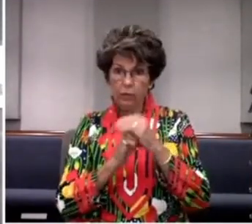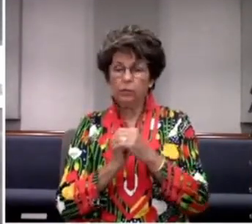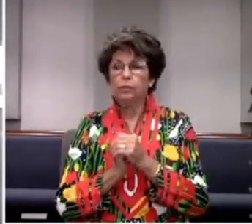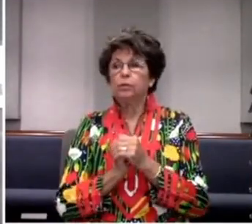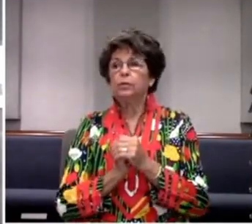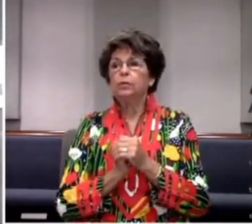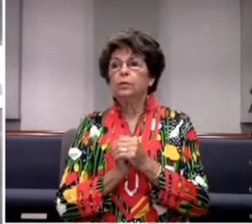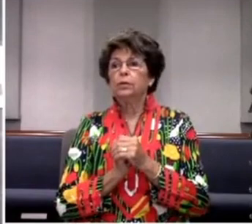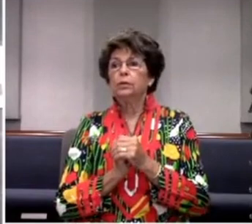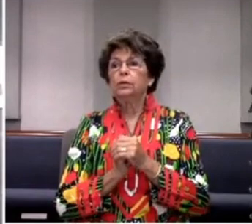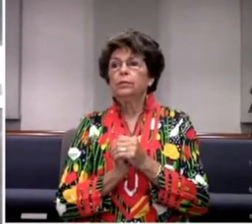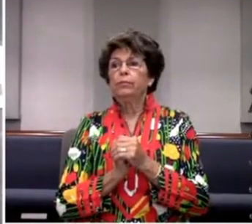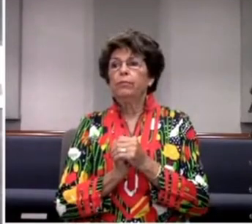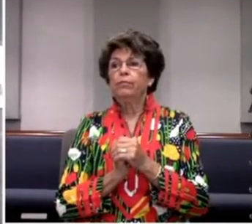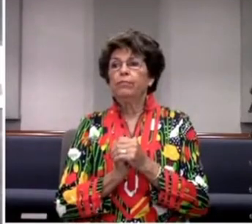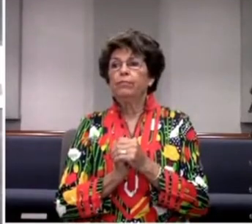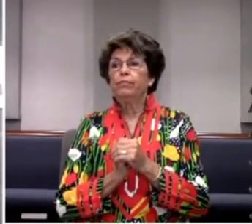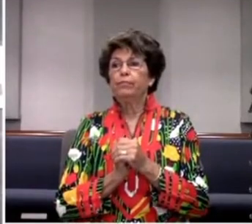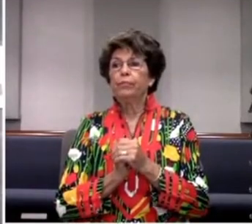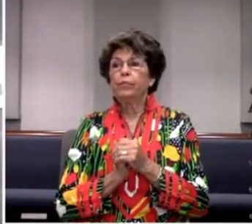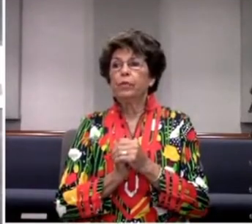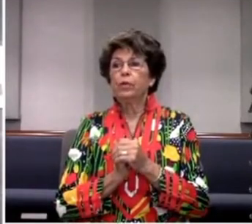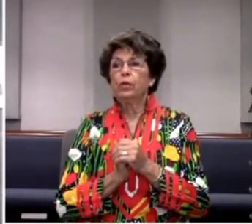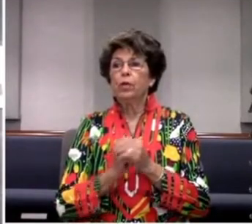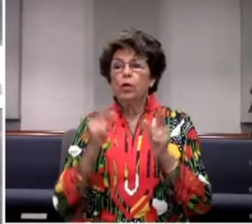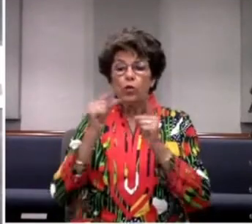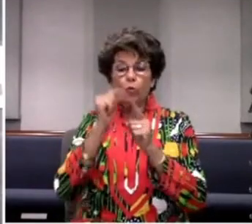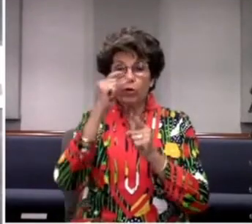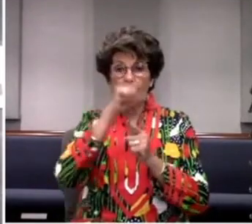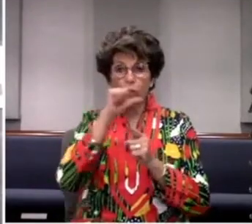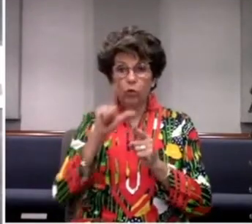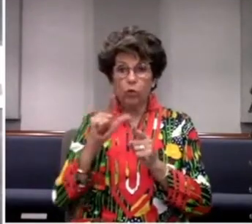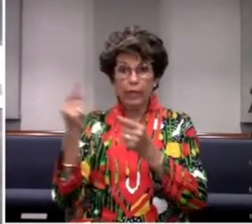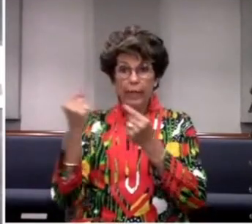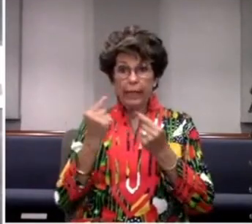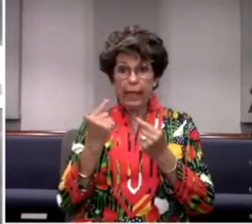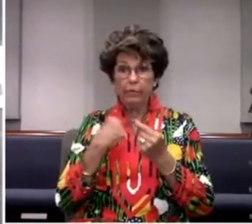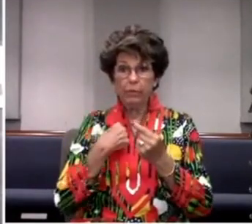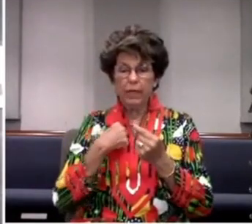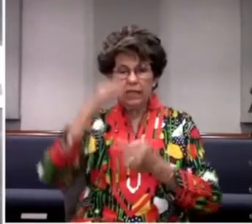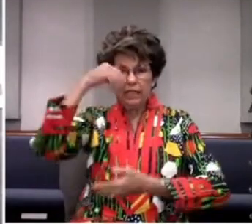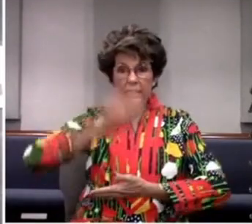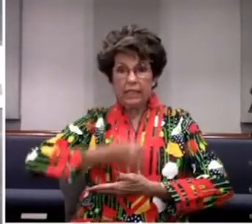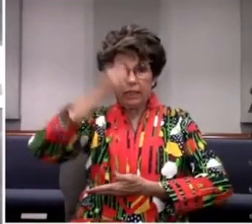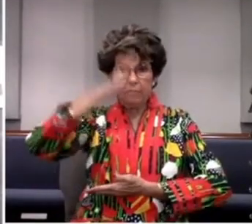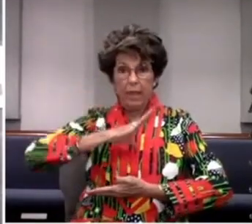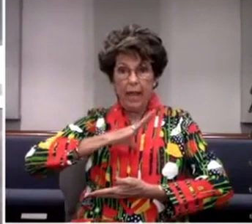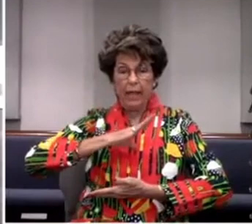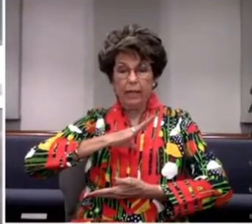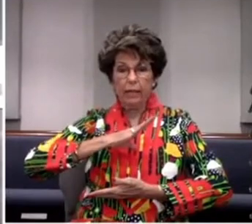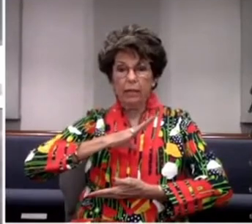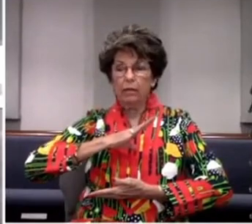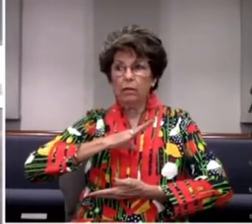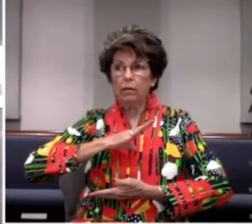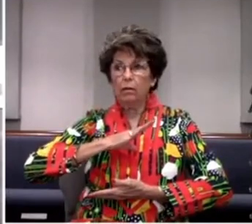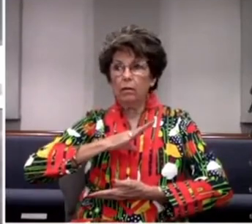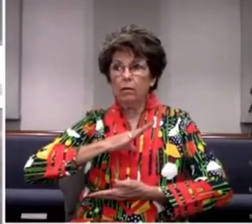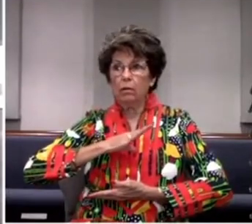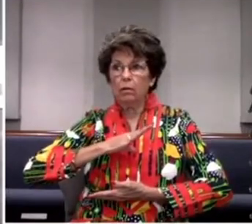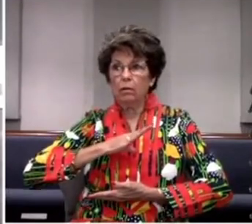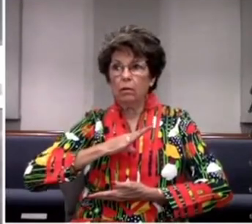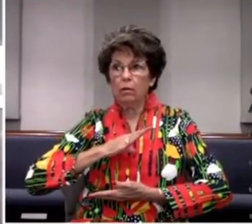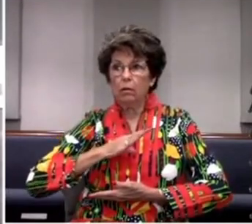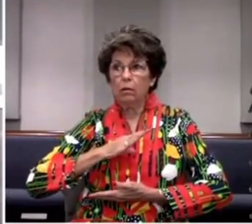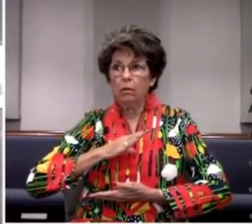number 11. Moreover, the word of the Lord came unto me, saying, Son of man, Ezekiel, take up a lamentation upon the king of